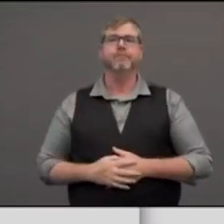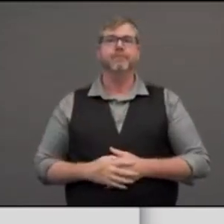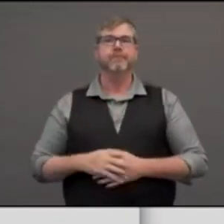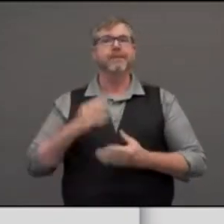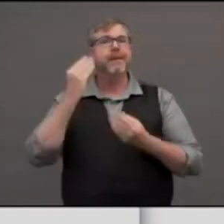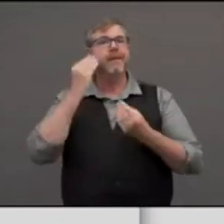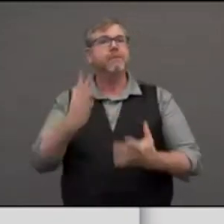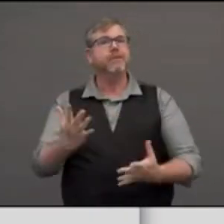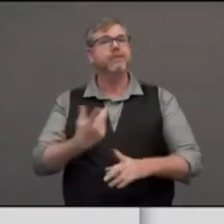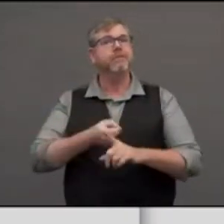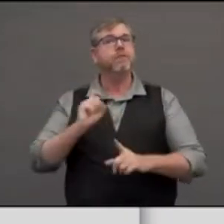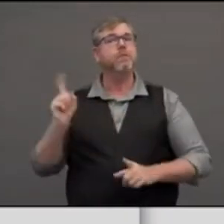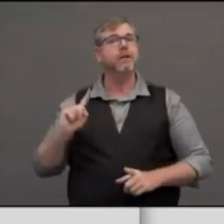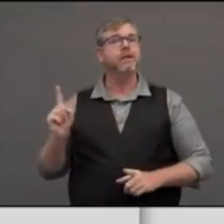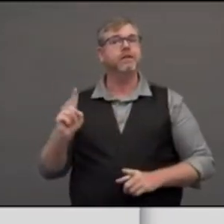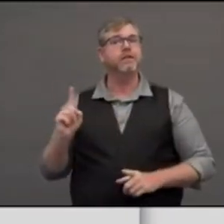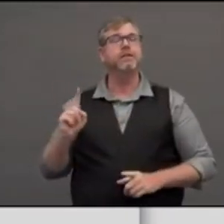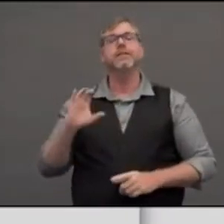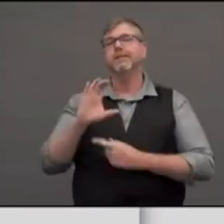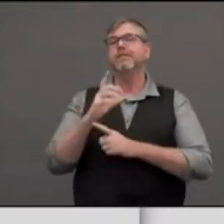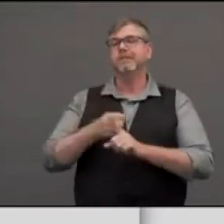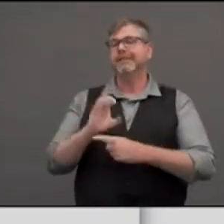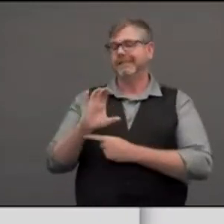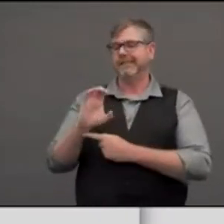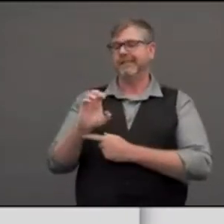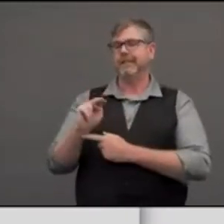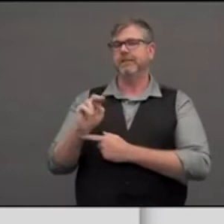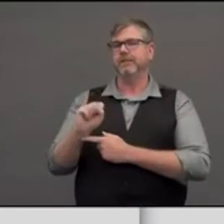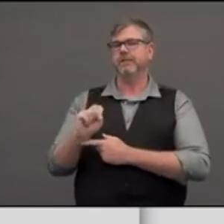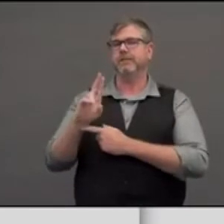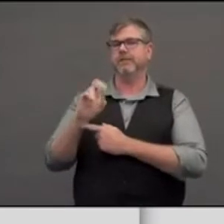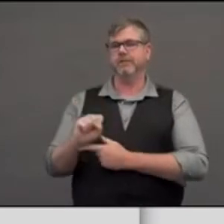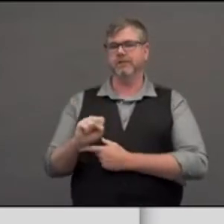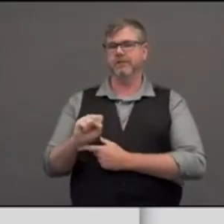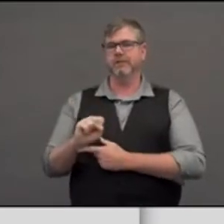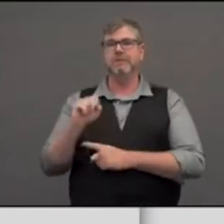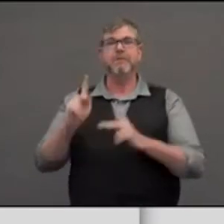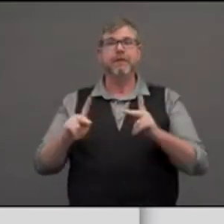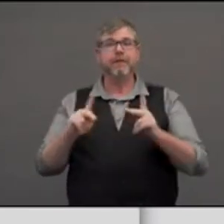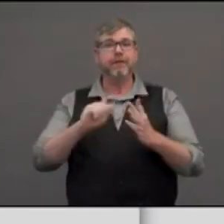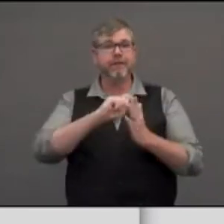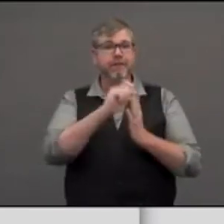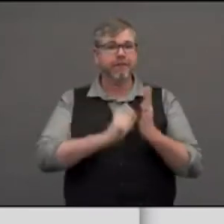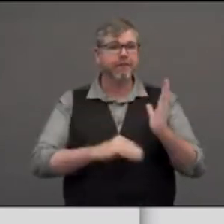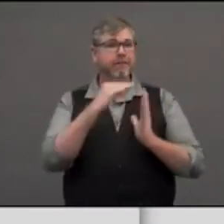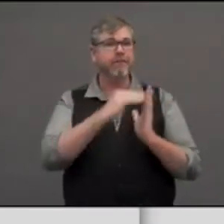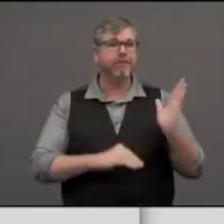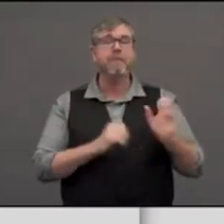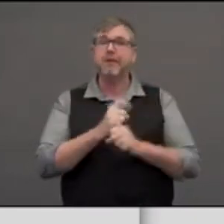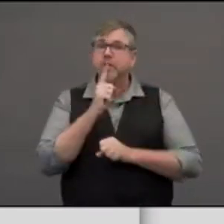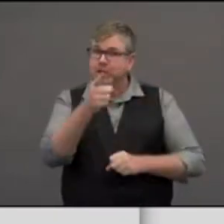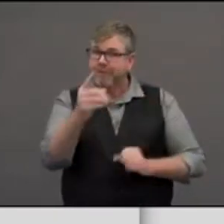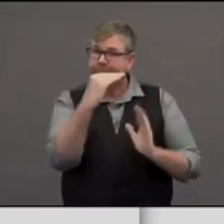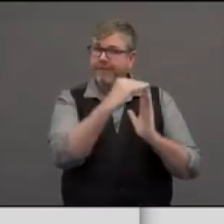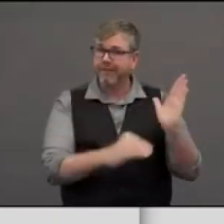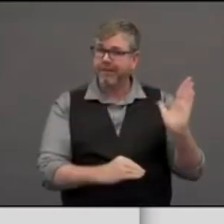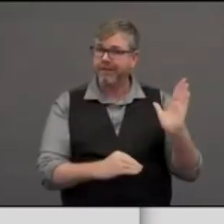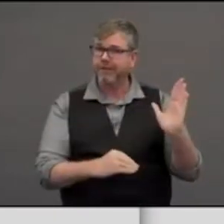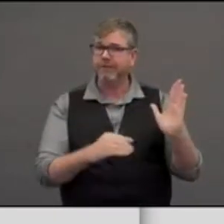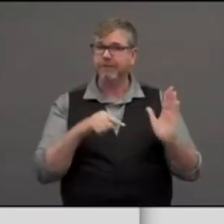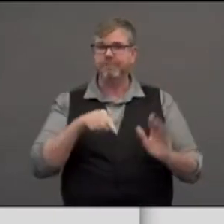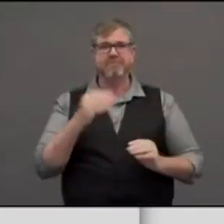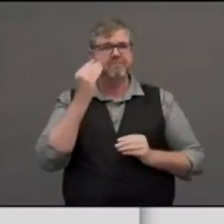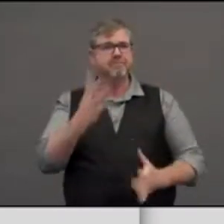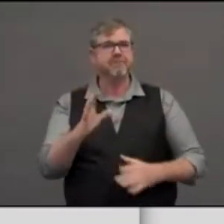little second message here, please fill out your census. It's very important for us to have this data. The other important part, again, is the cases. Where are